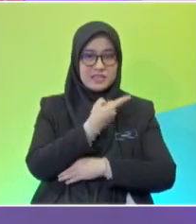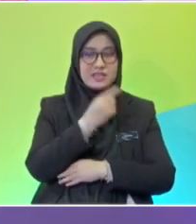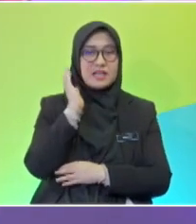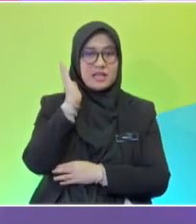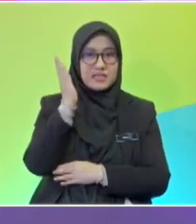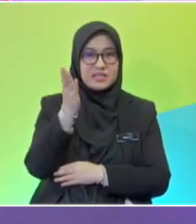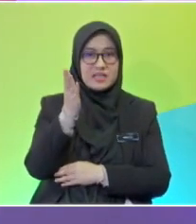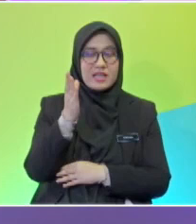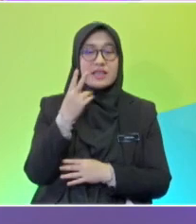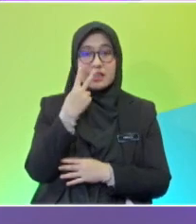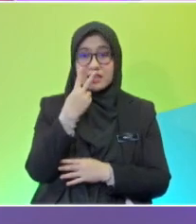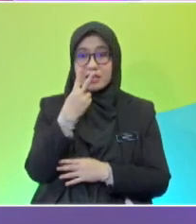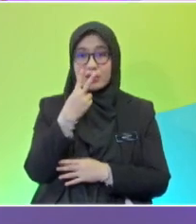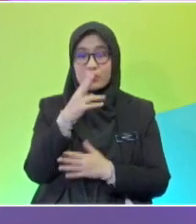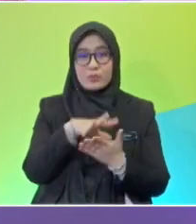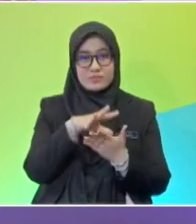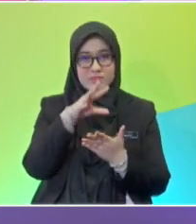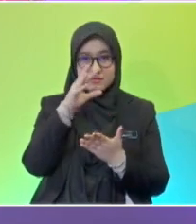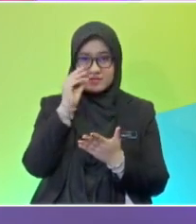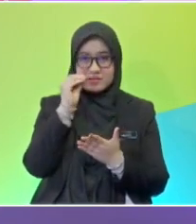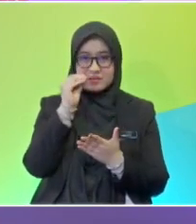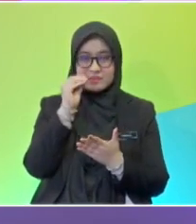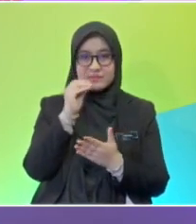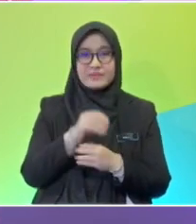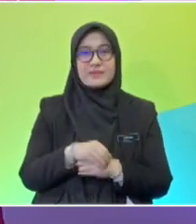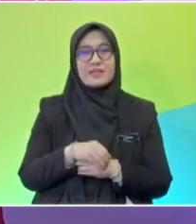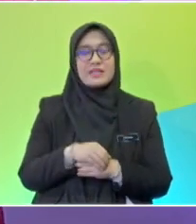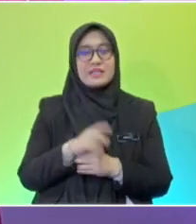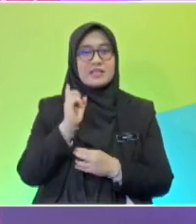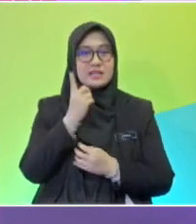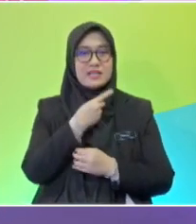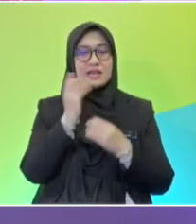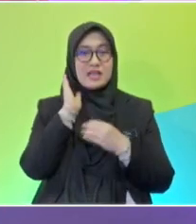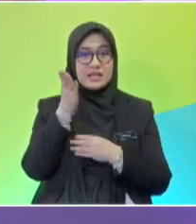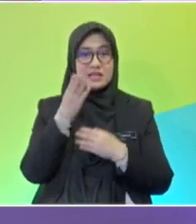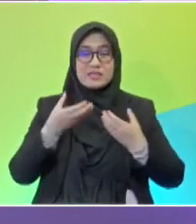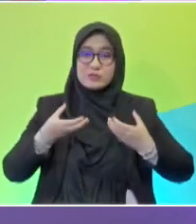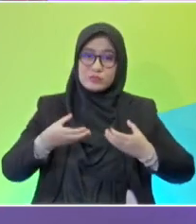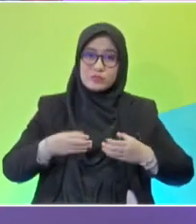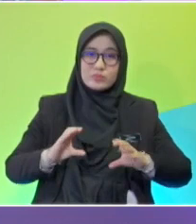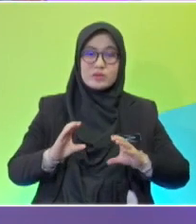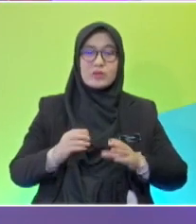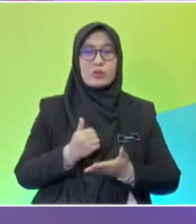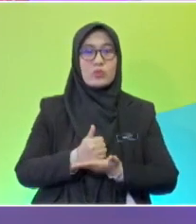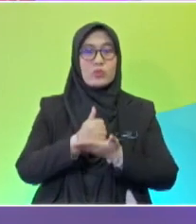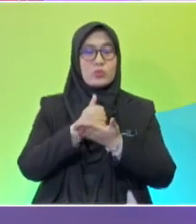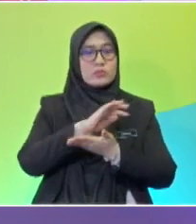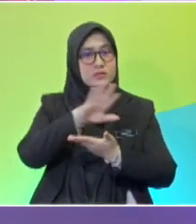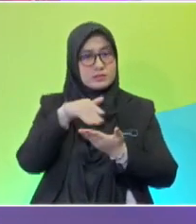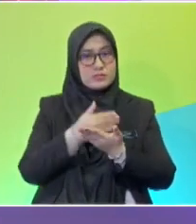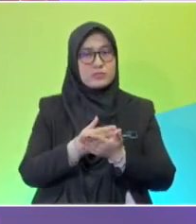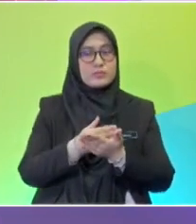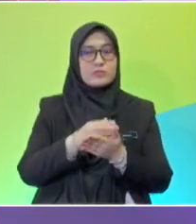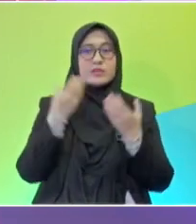specifically. And I'm going to try and help teachers out there to think of how they